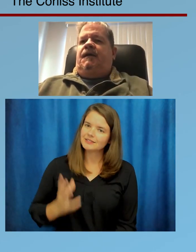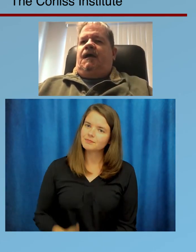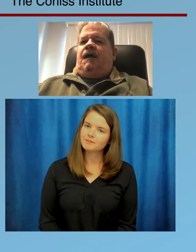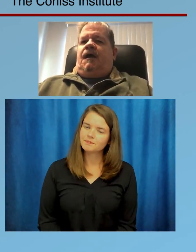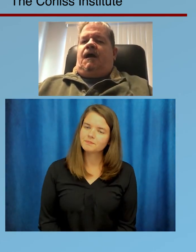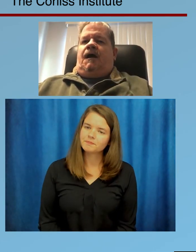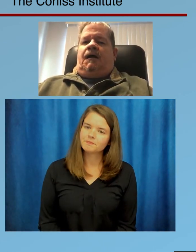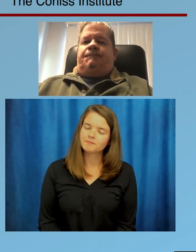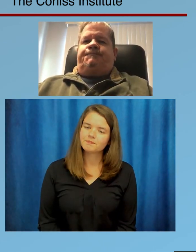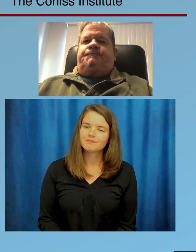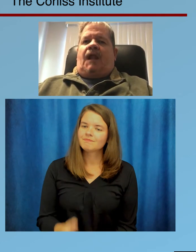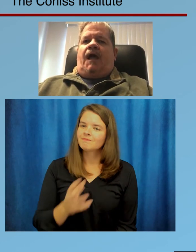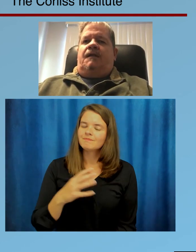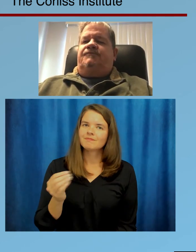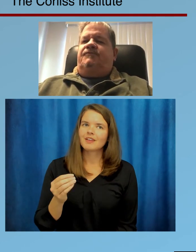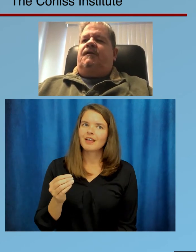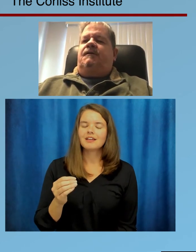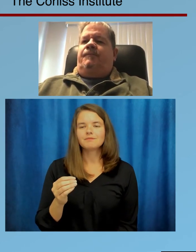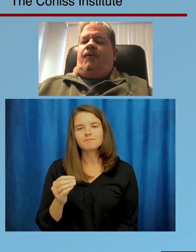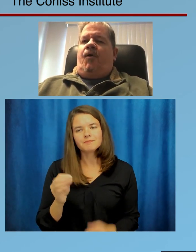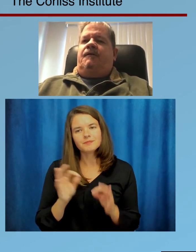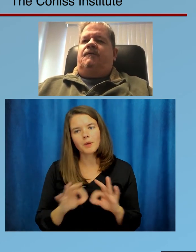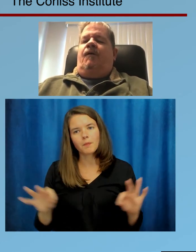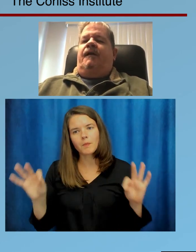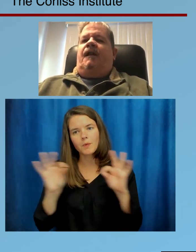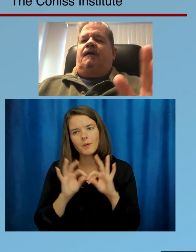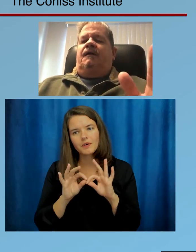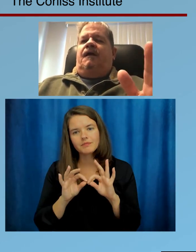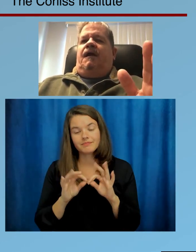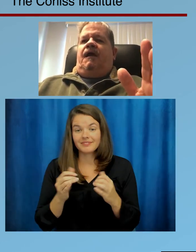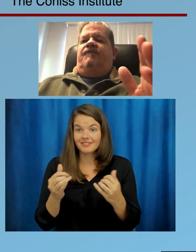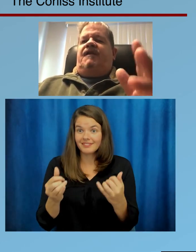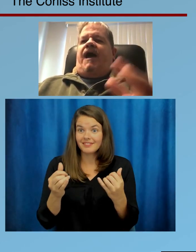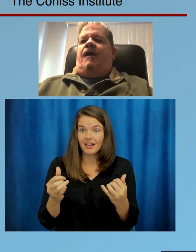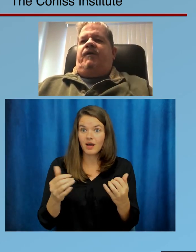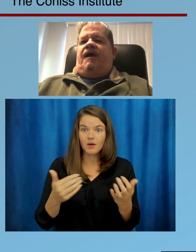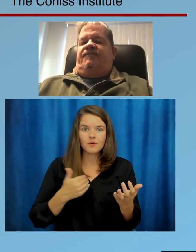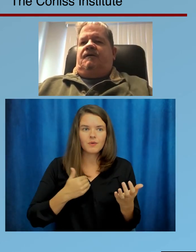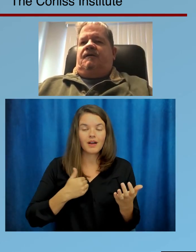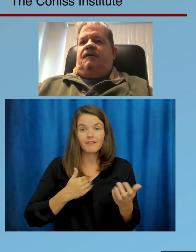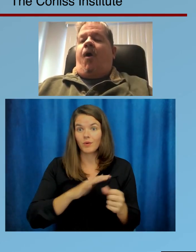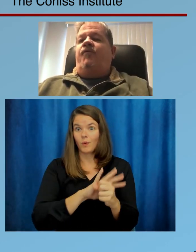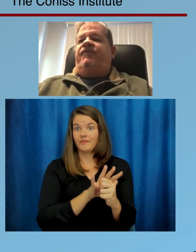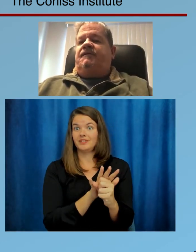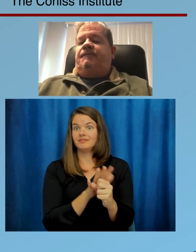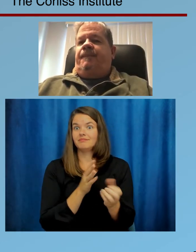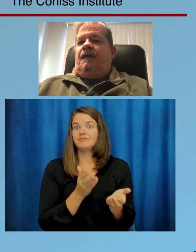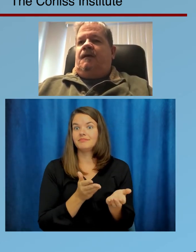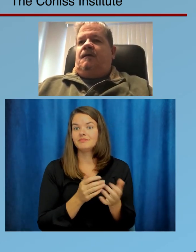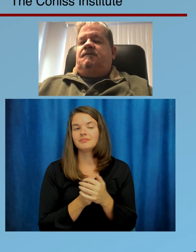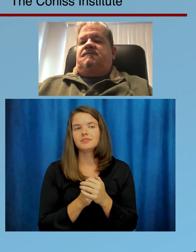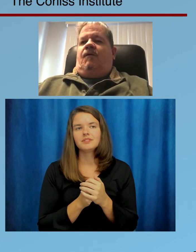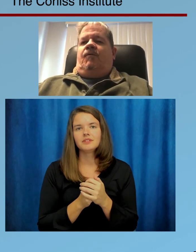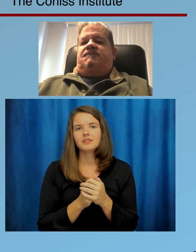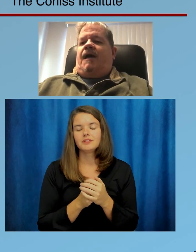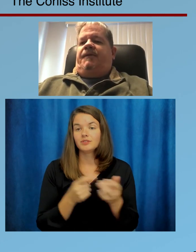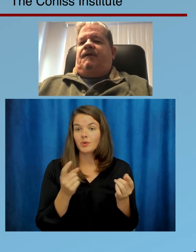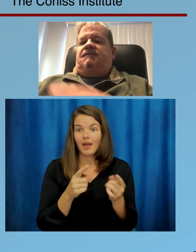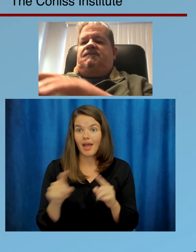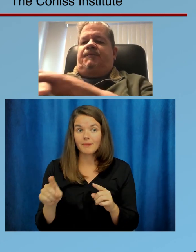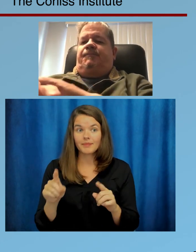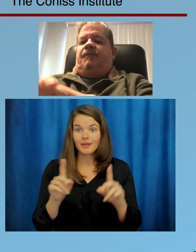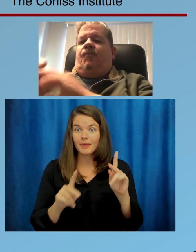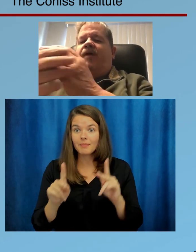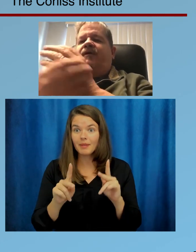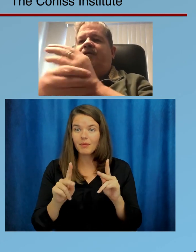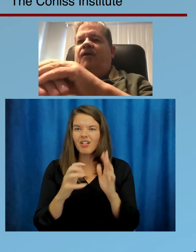dignity, um, and it's really important. And like even now we have the COVID. So what's happening